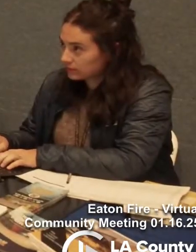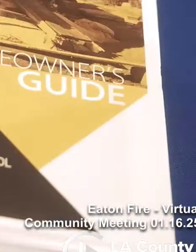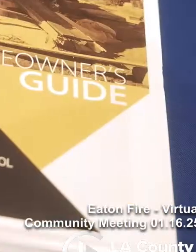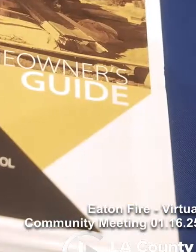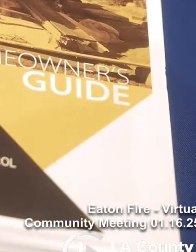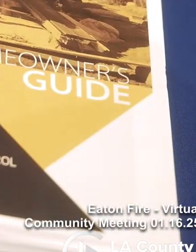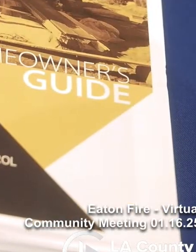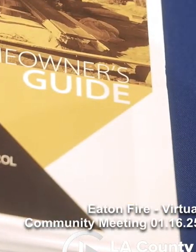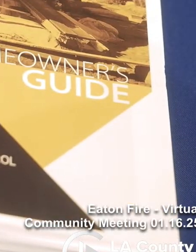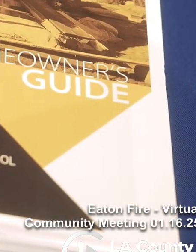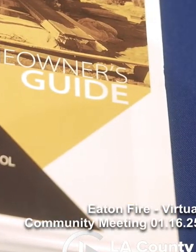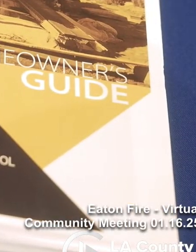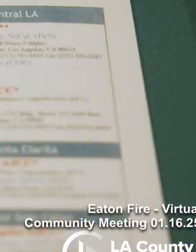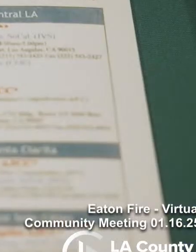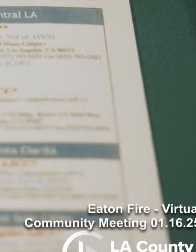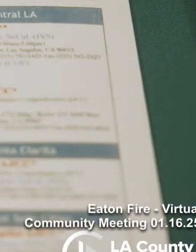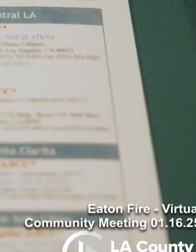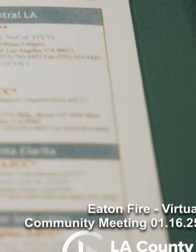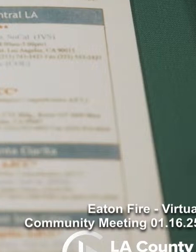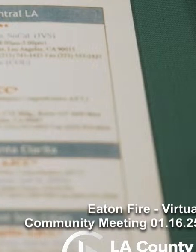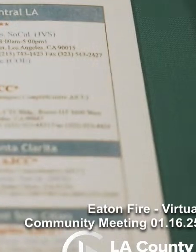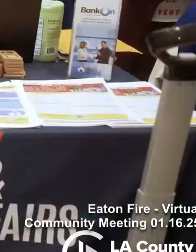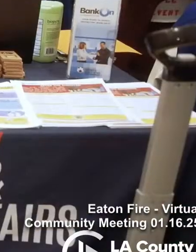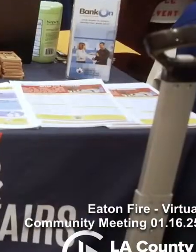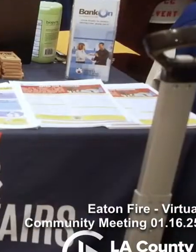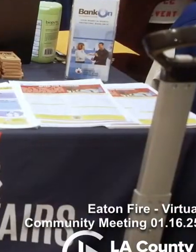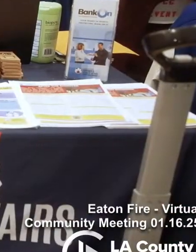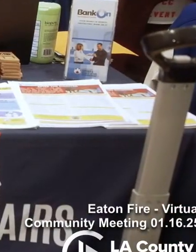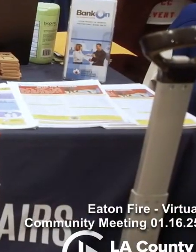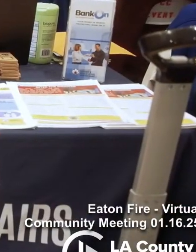you're ready, we're here to provide the resources that you need to start